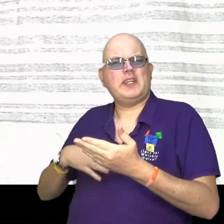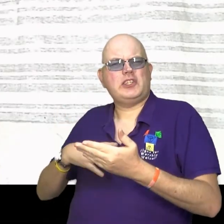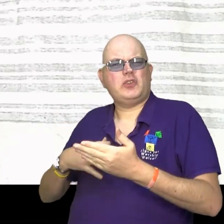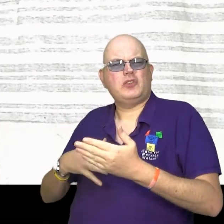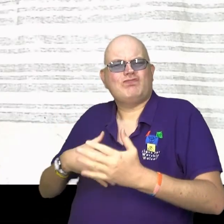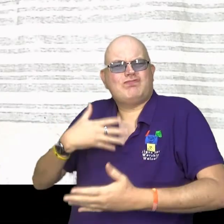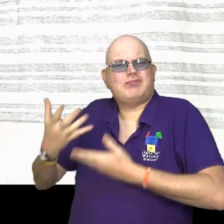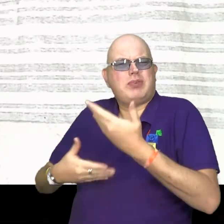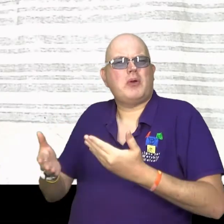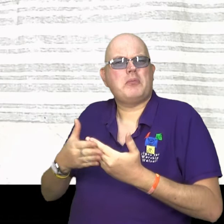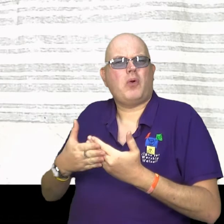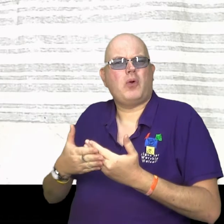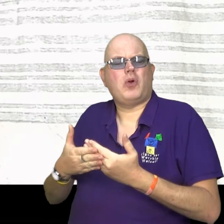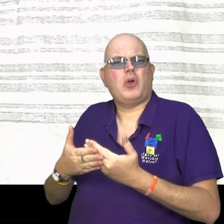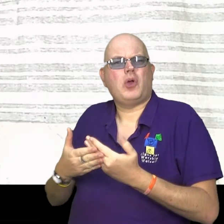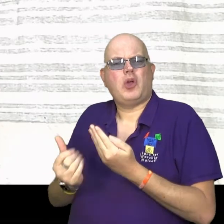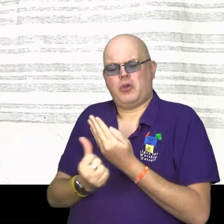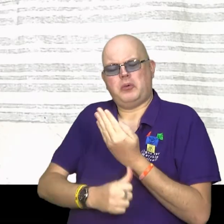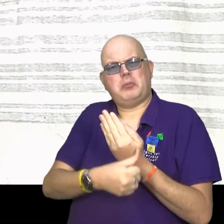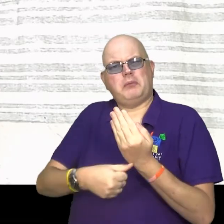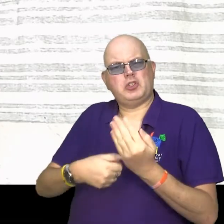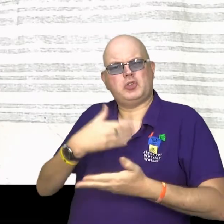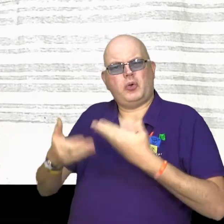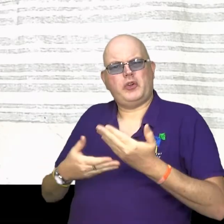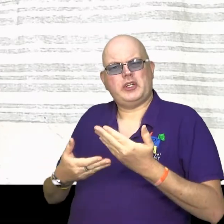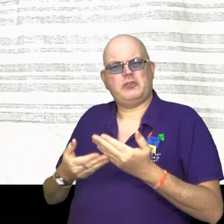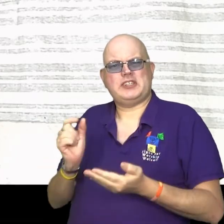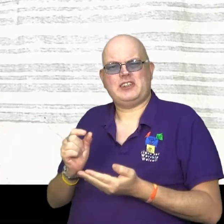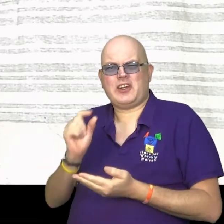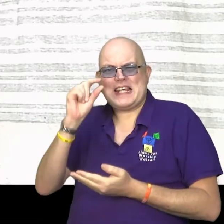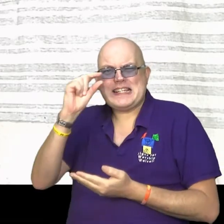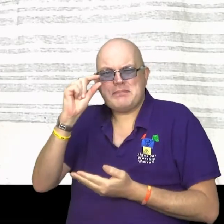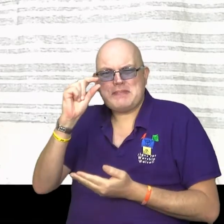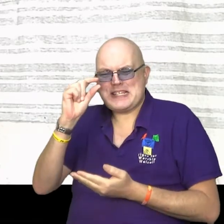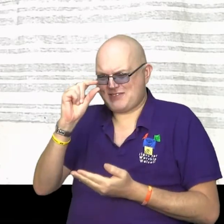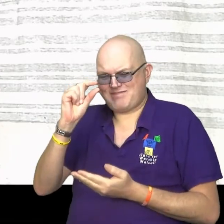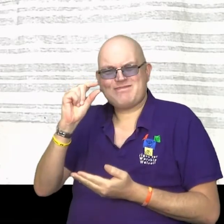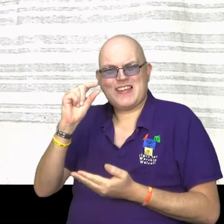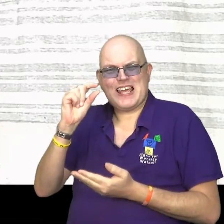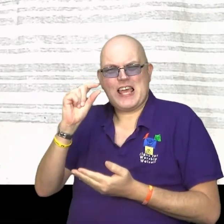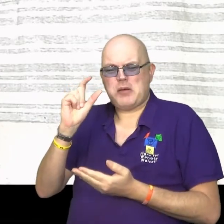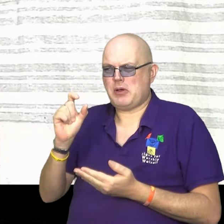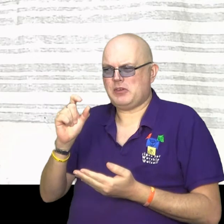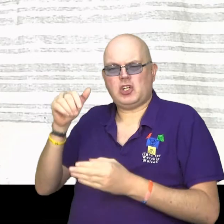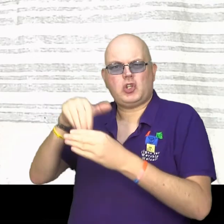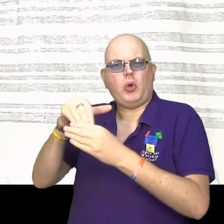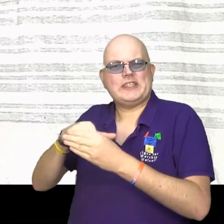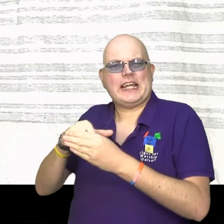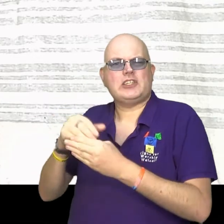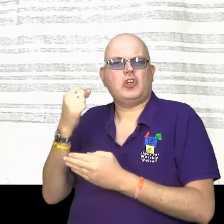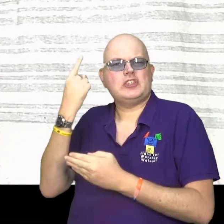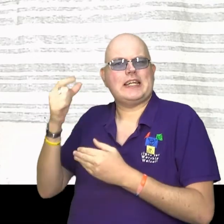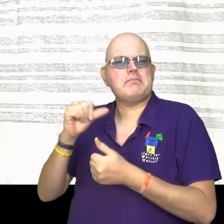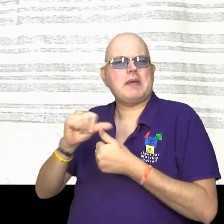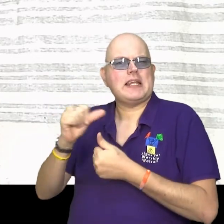bones. As with all of the biblical stories, we are only seeing a snippet of what's going on. When we have a little bit